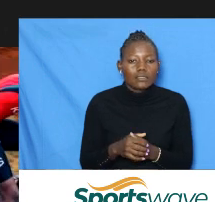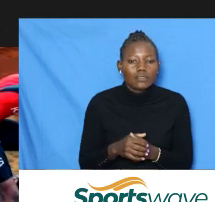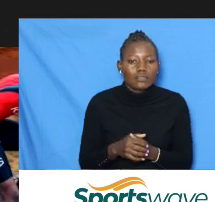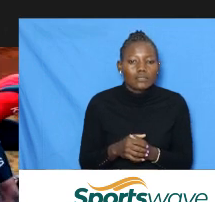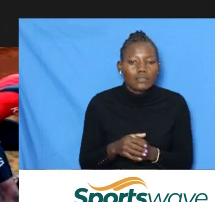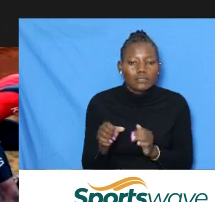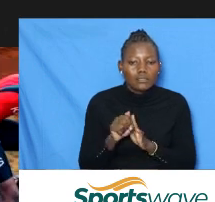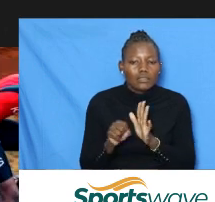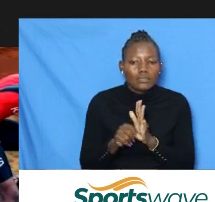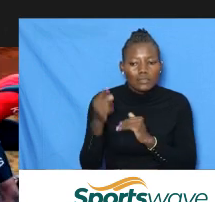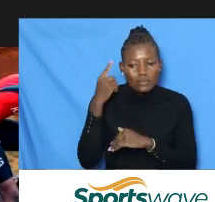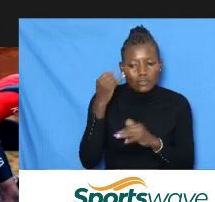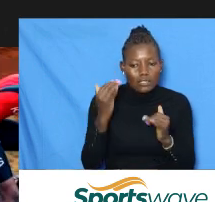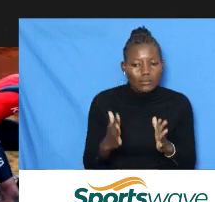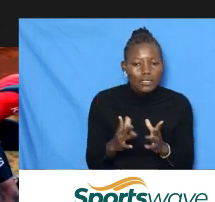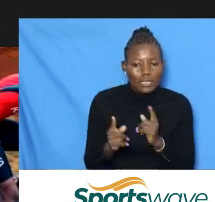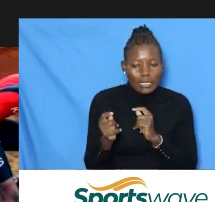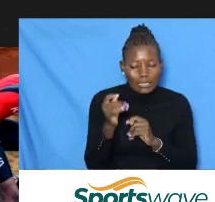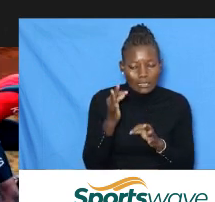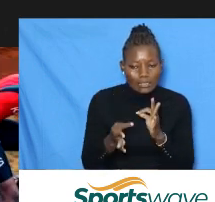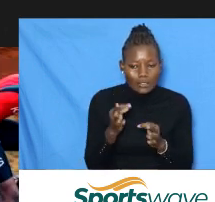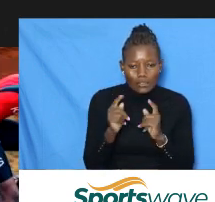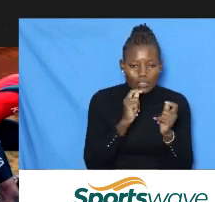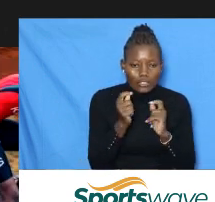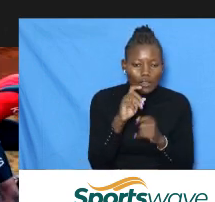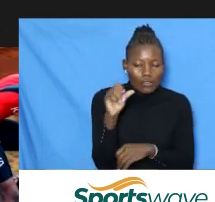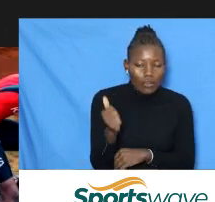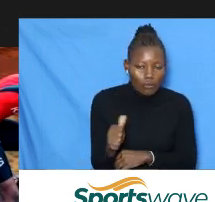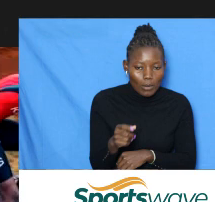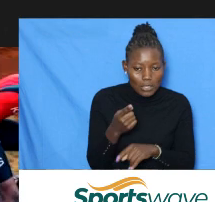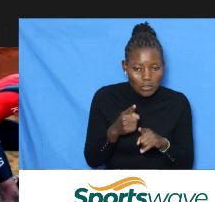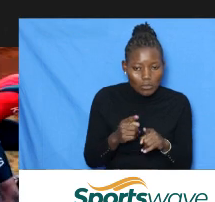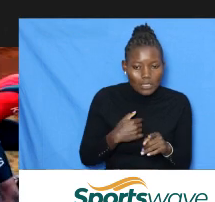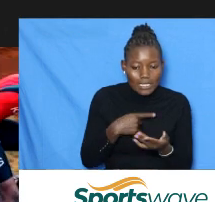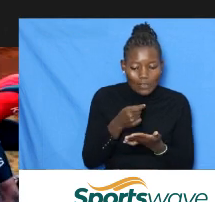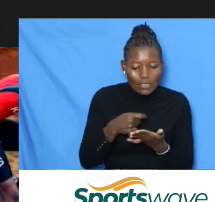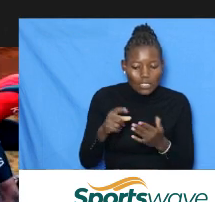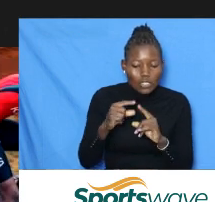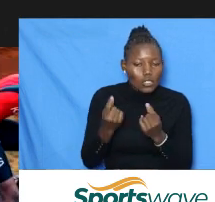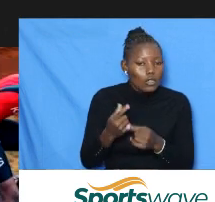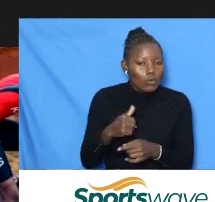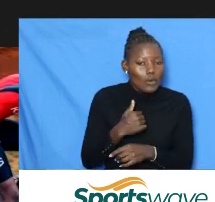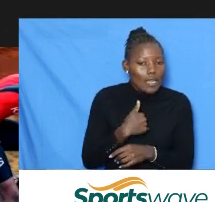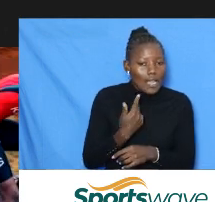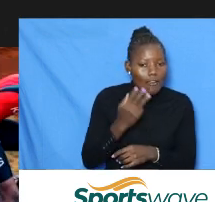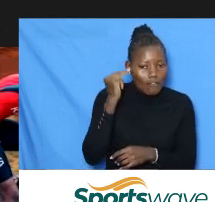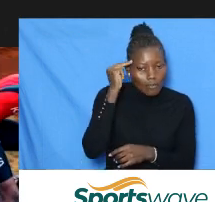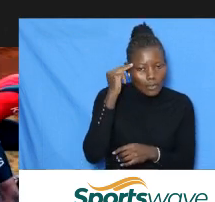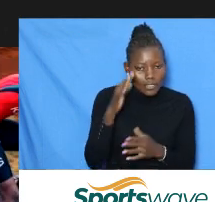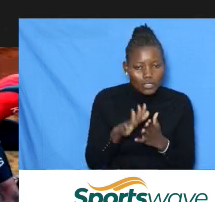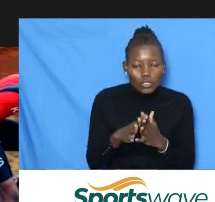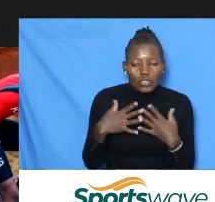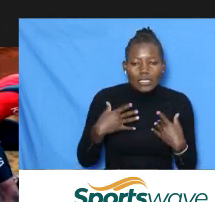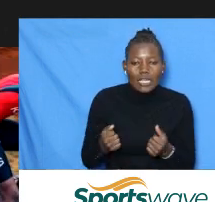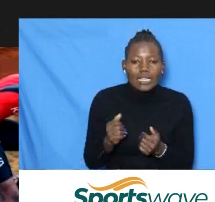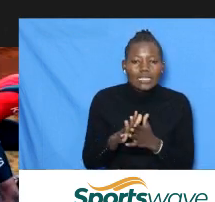health status of an athlete without interviewing. However, as I've just shared, and I've written on the group, there is that mental health recognition tool which